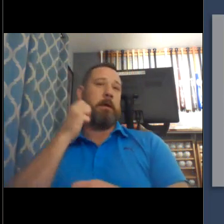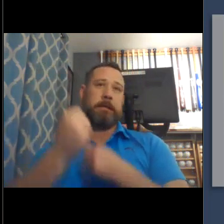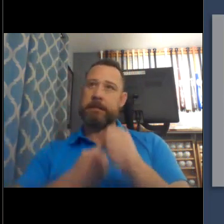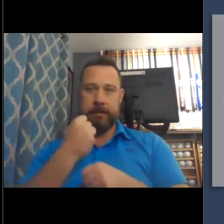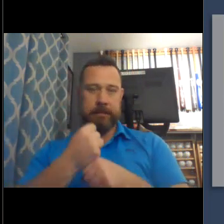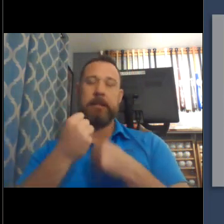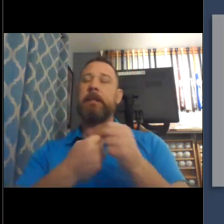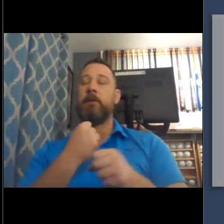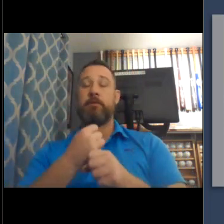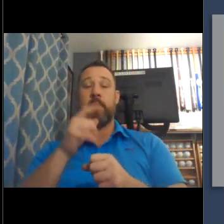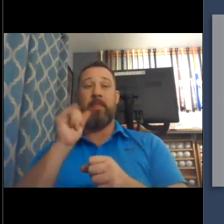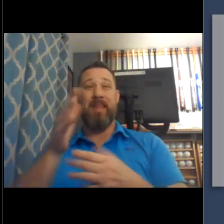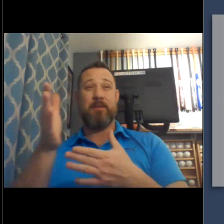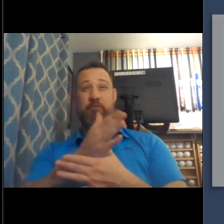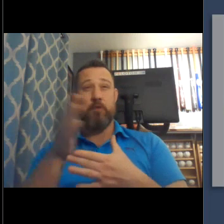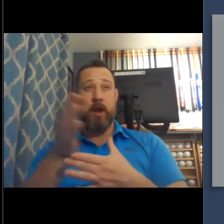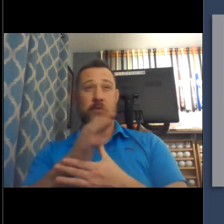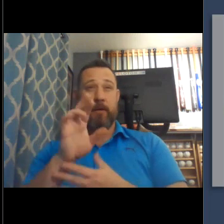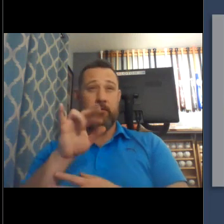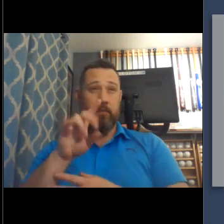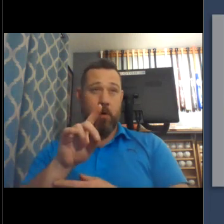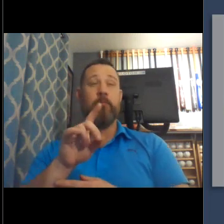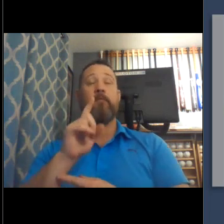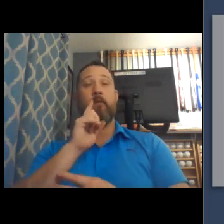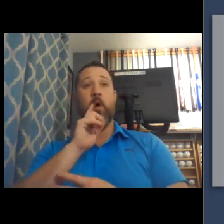of road, to our professional staff,